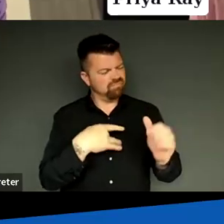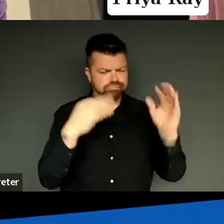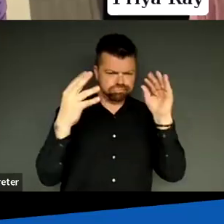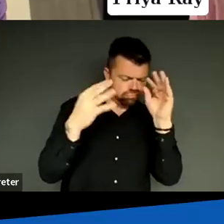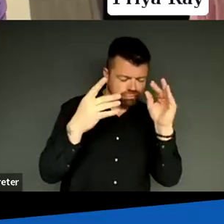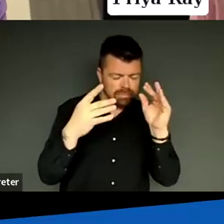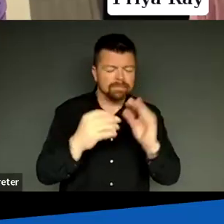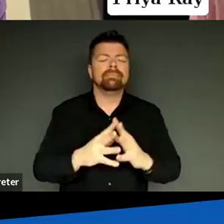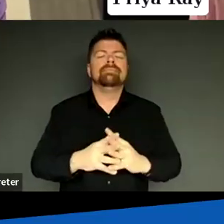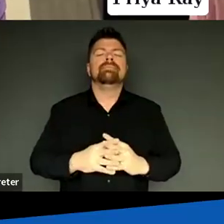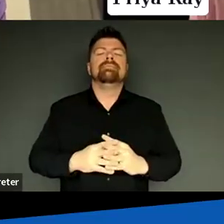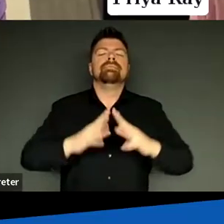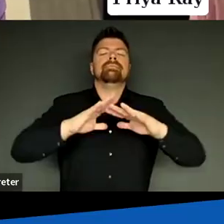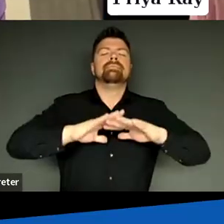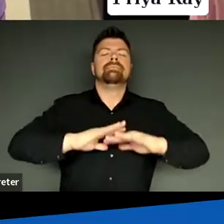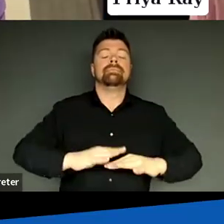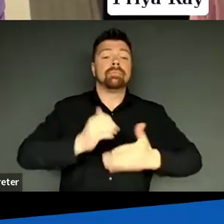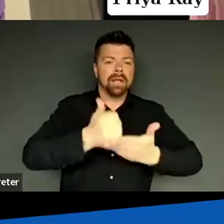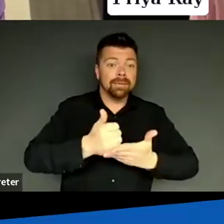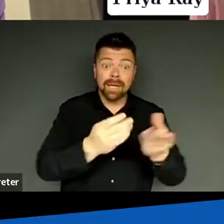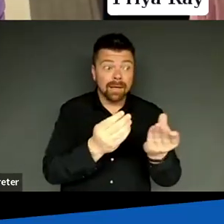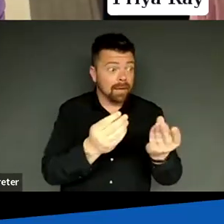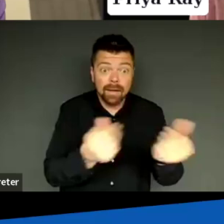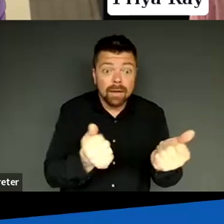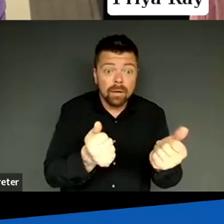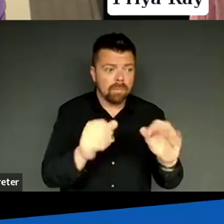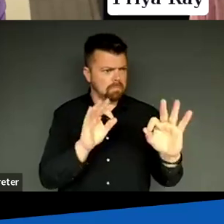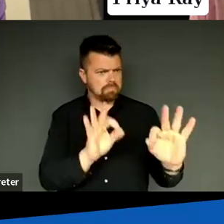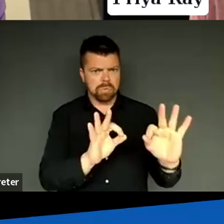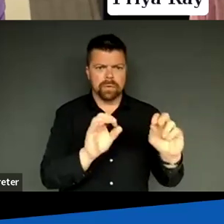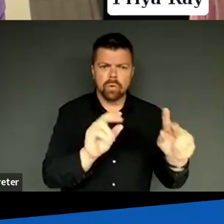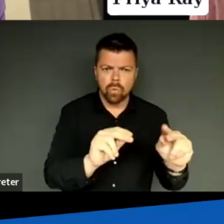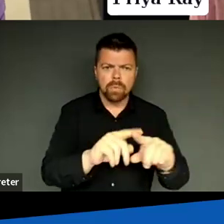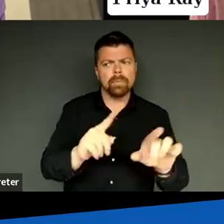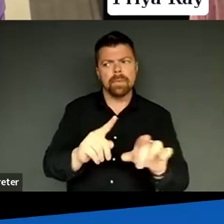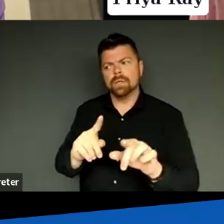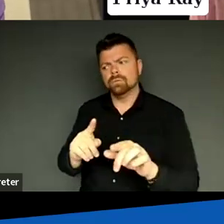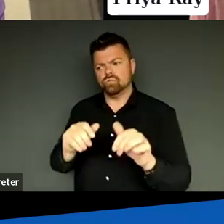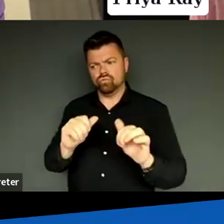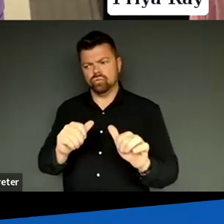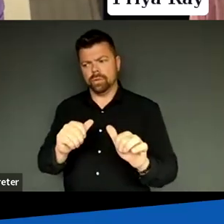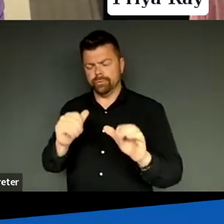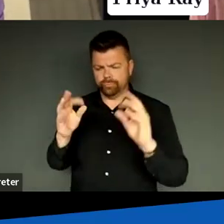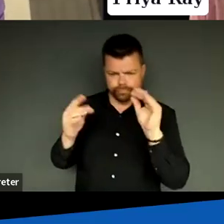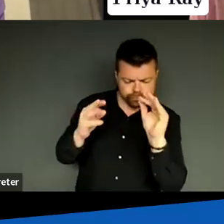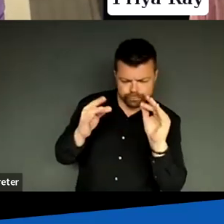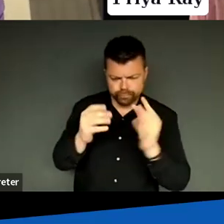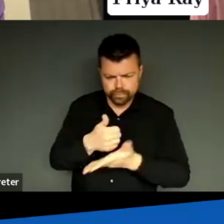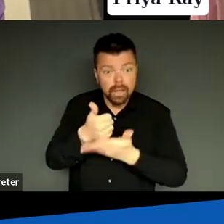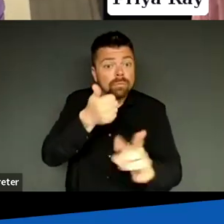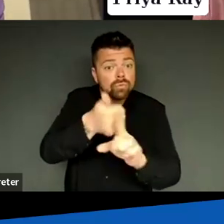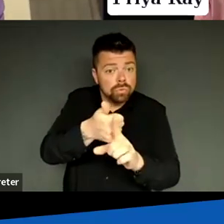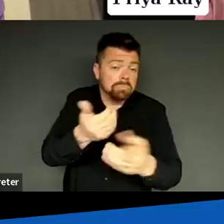away. And just like you say, it probably don't get rid of it, but long as you see yourself doing something about it mentally, it might help